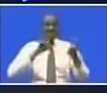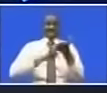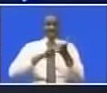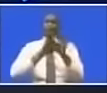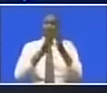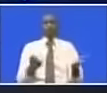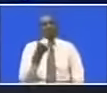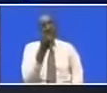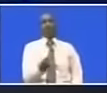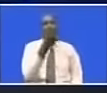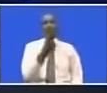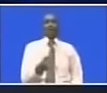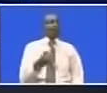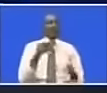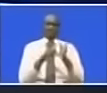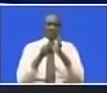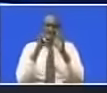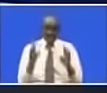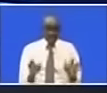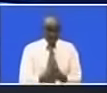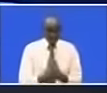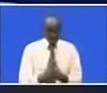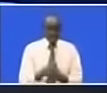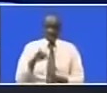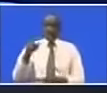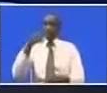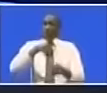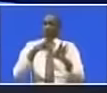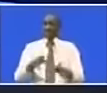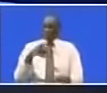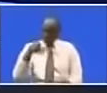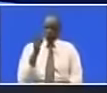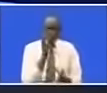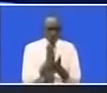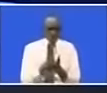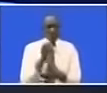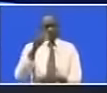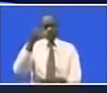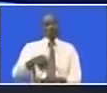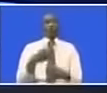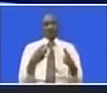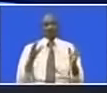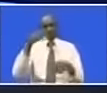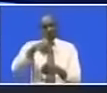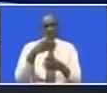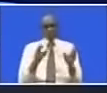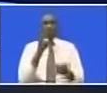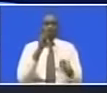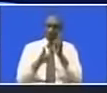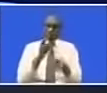was missing. So you can see largely, and these are from voters who went and actually cast their ballots out of the